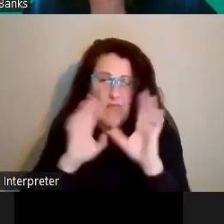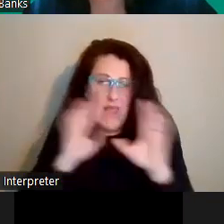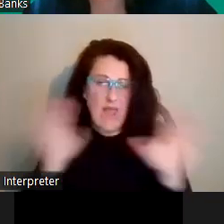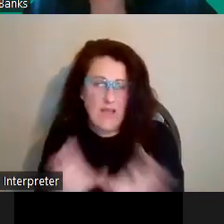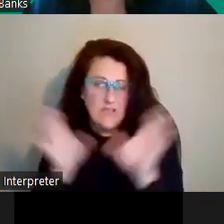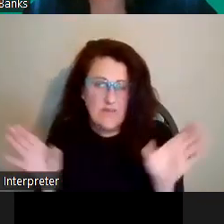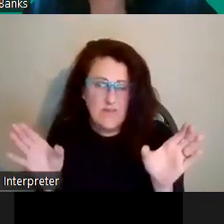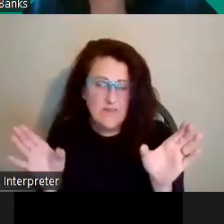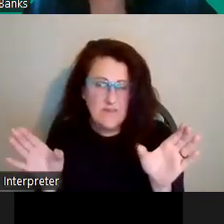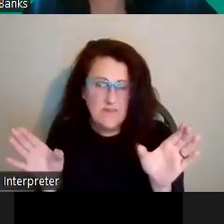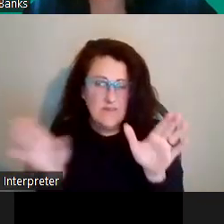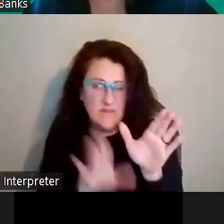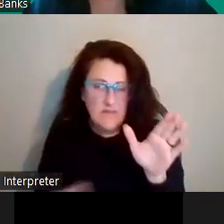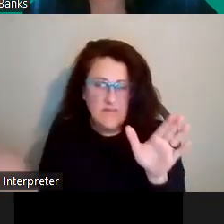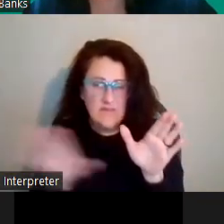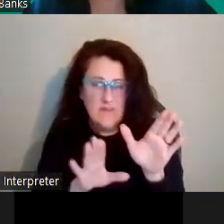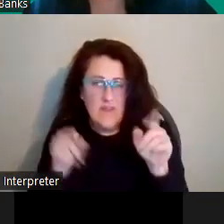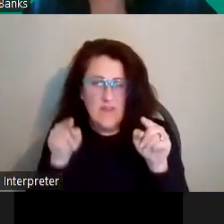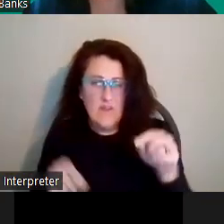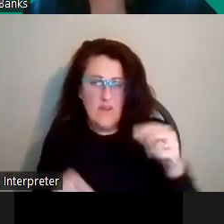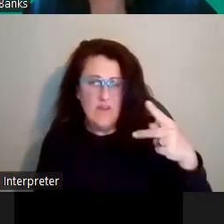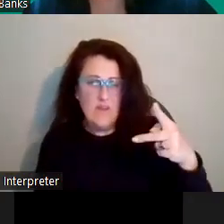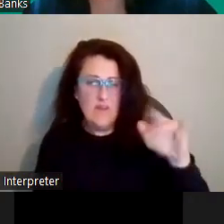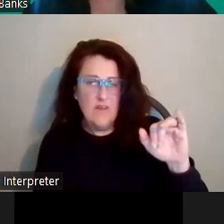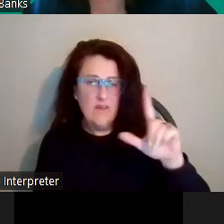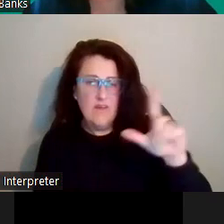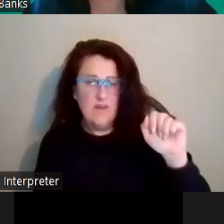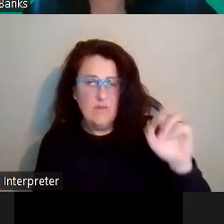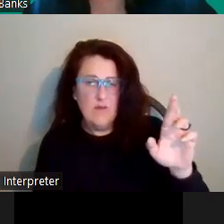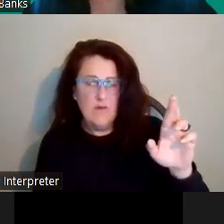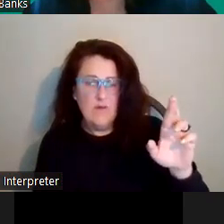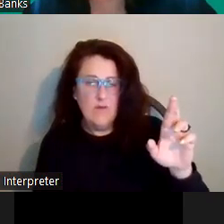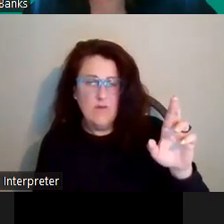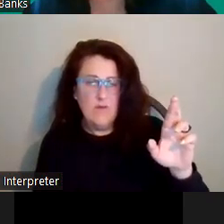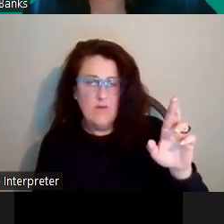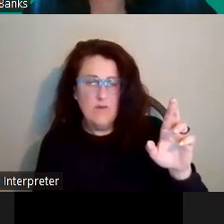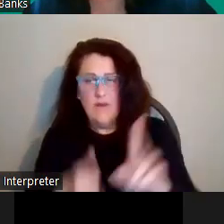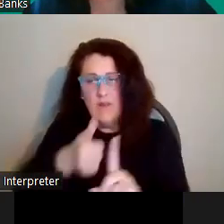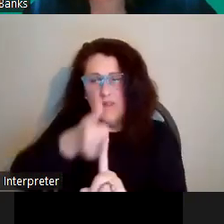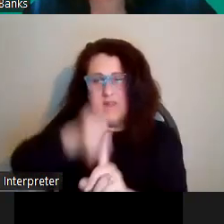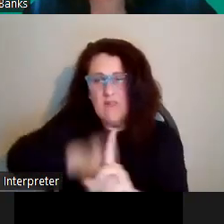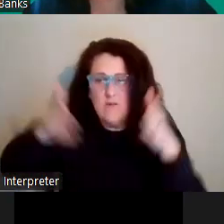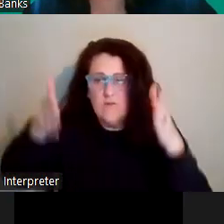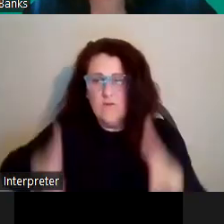activities based on these pillars and where each next gen needs work in them.